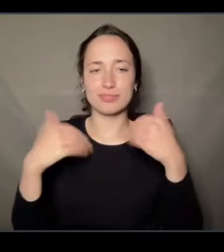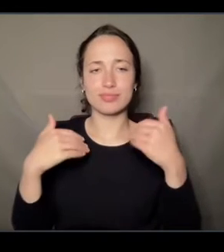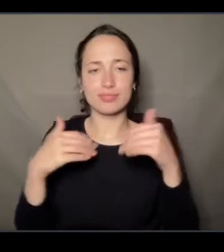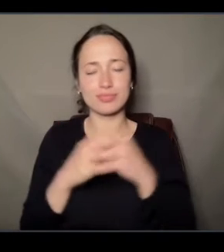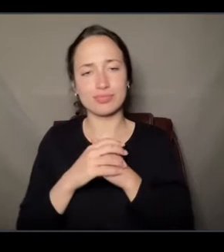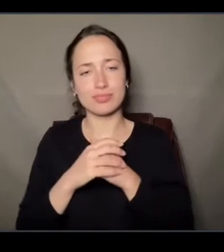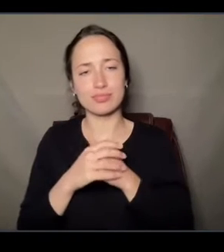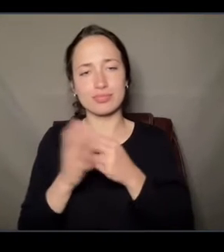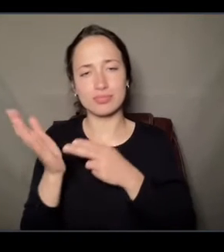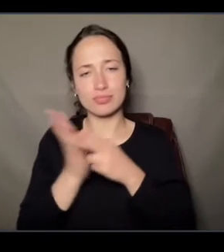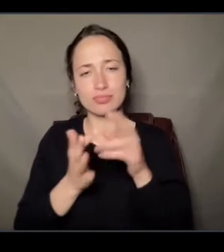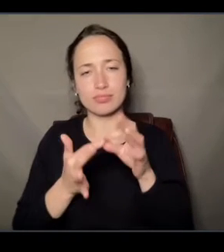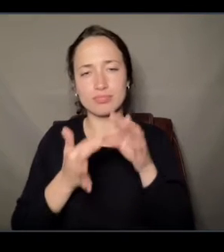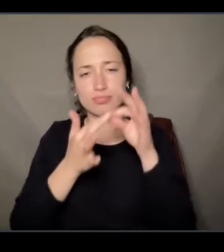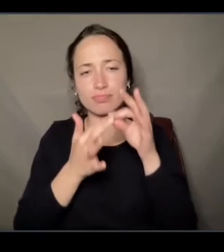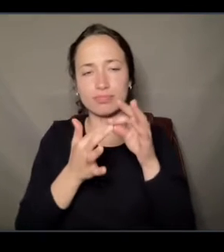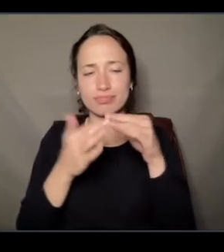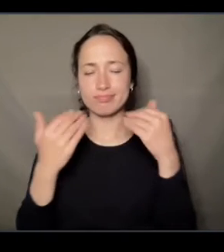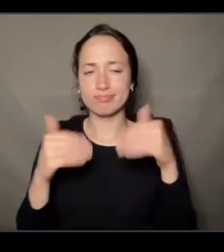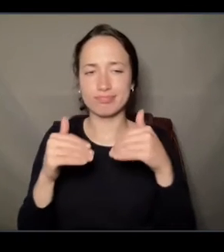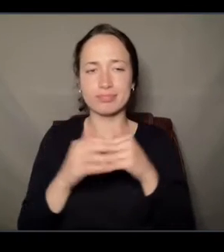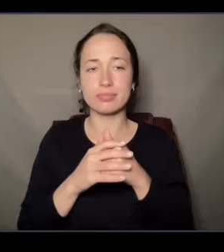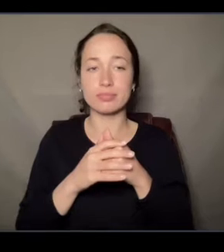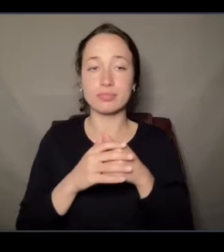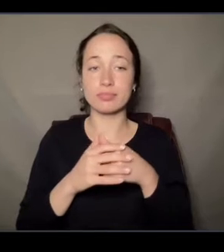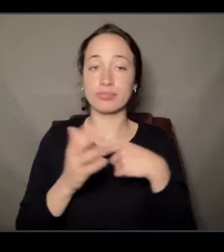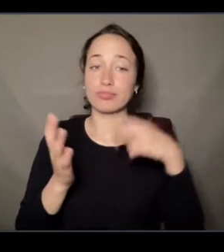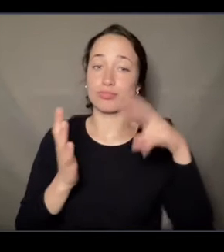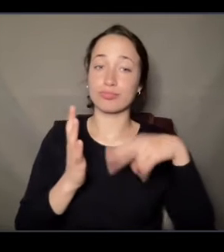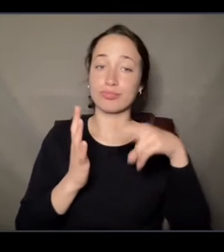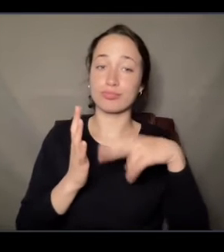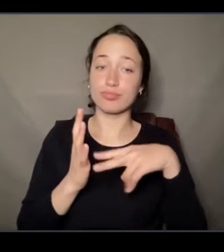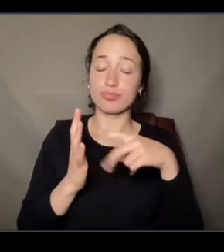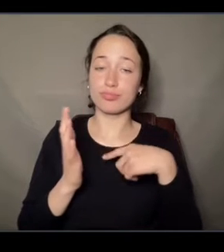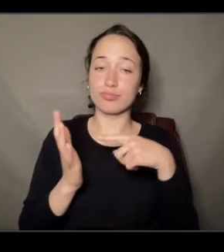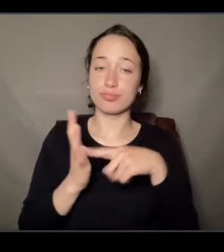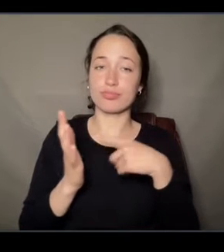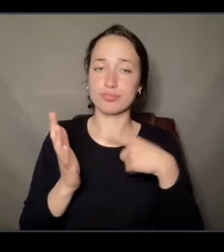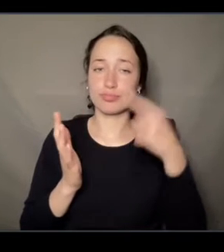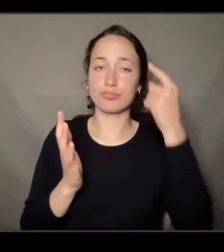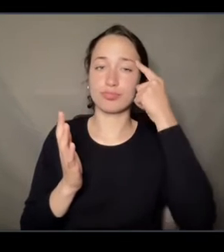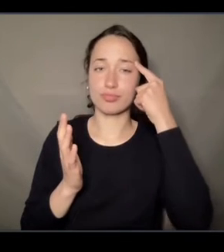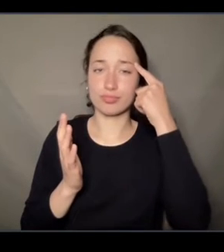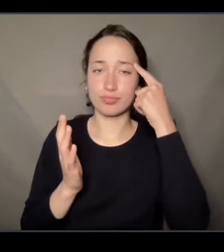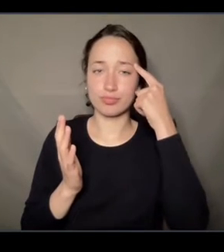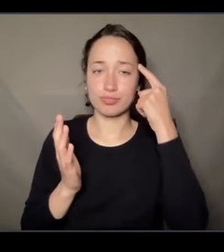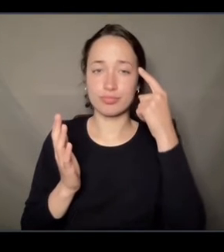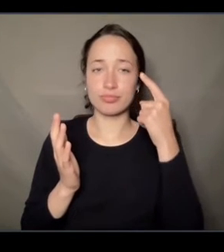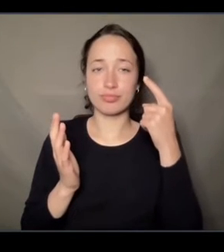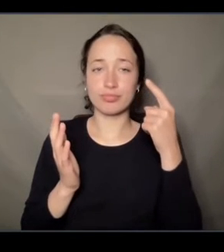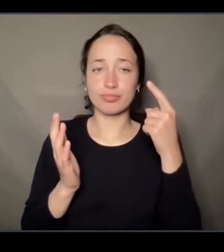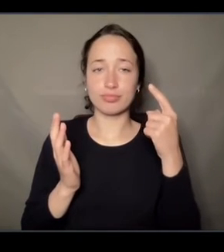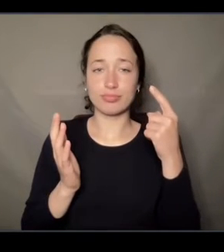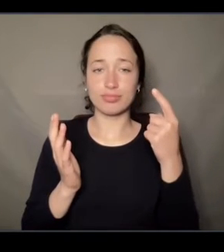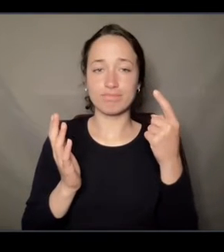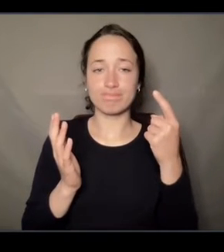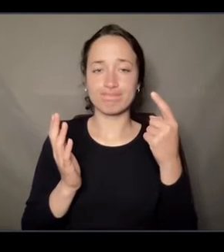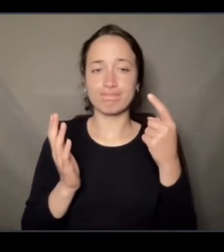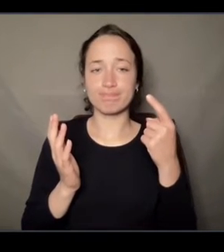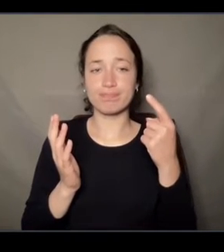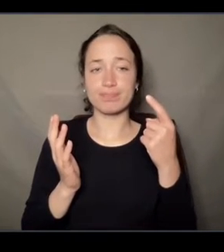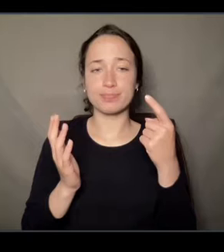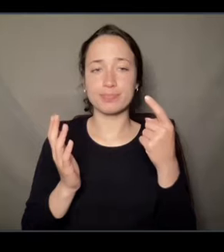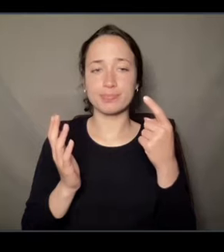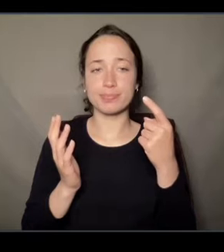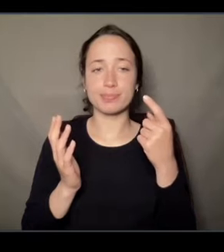goodness, grace, authenticity, and meaning making. While reading your book, when